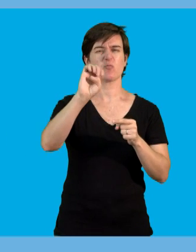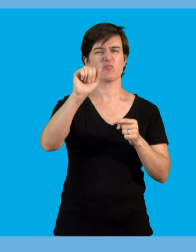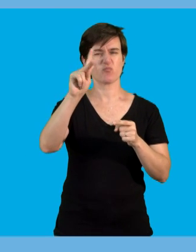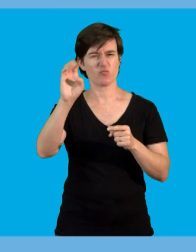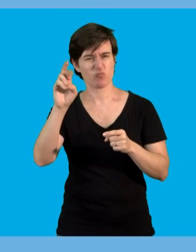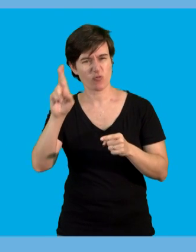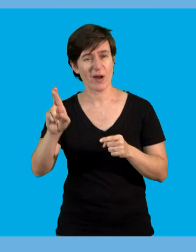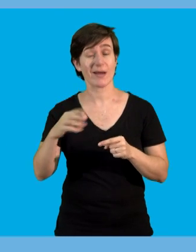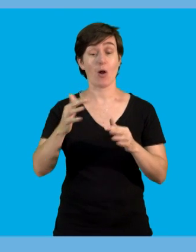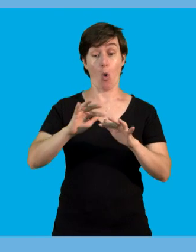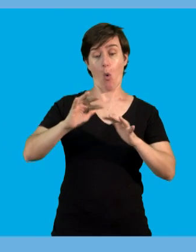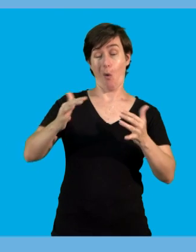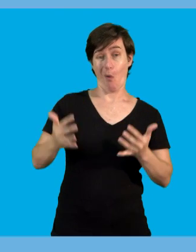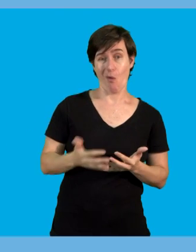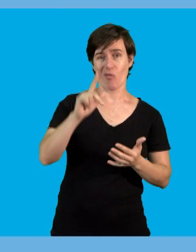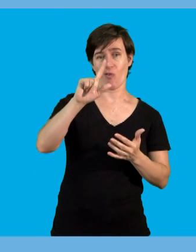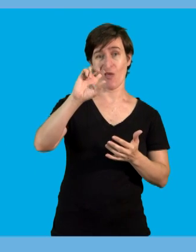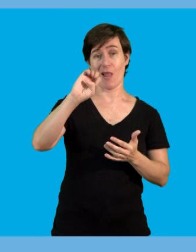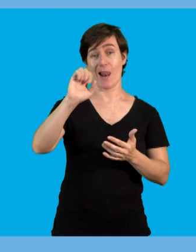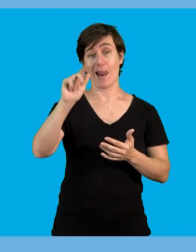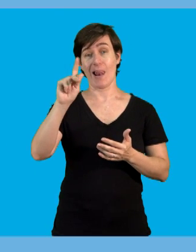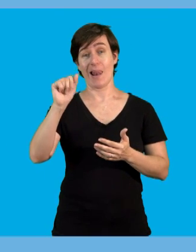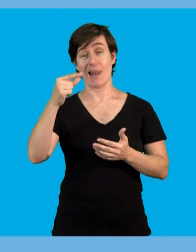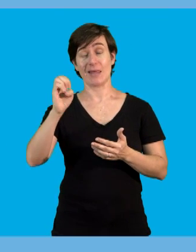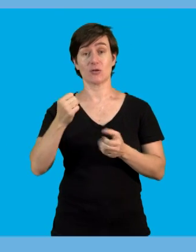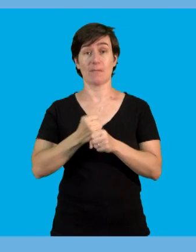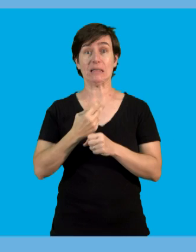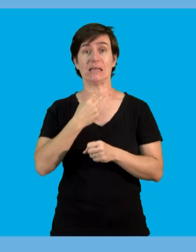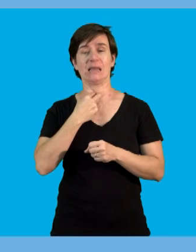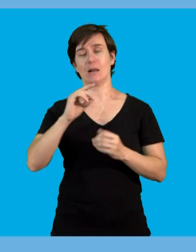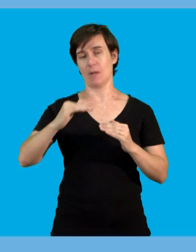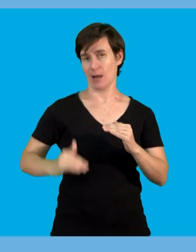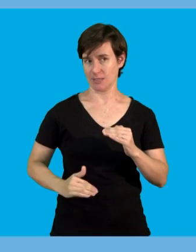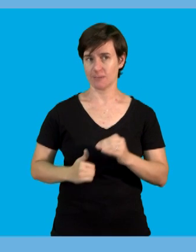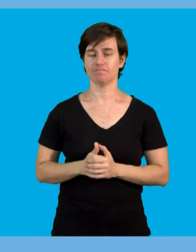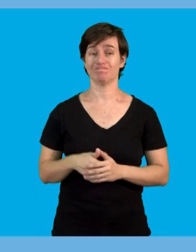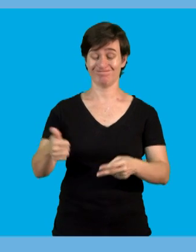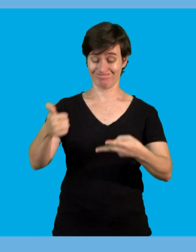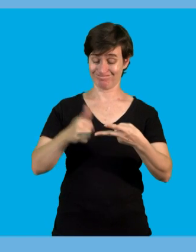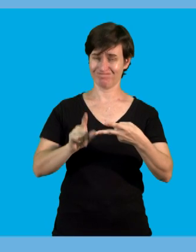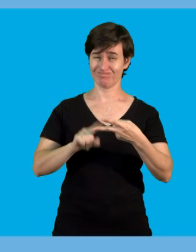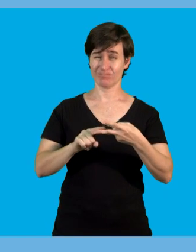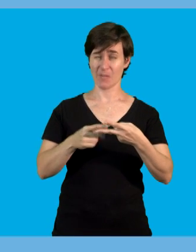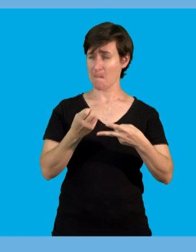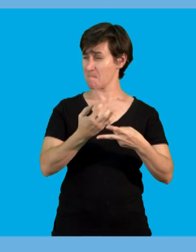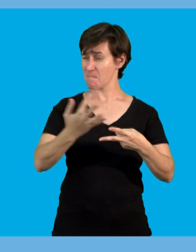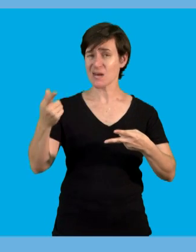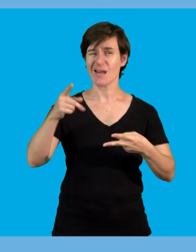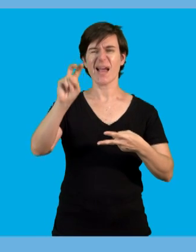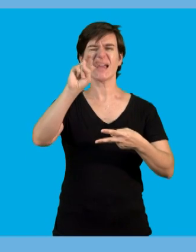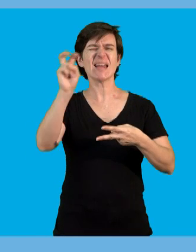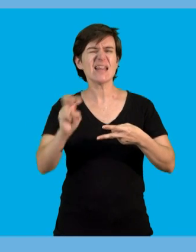then also the earth leakage to reduce the risks. Number two, we also know that many